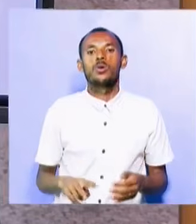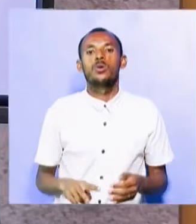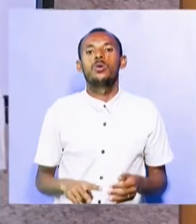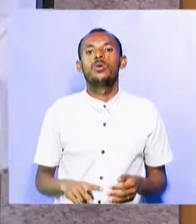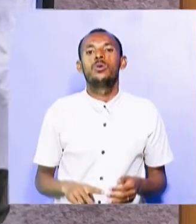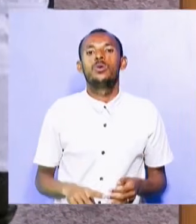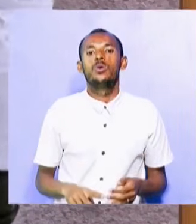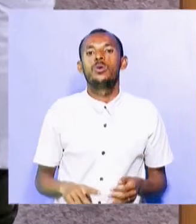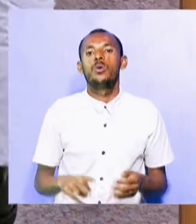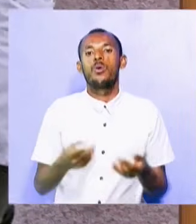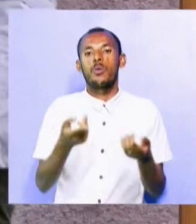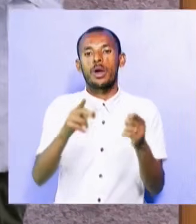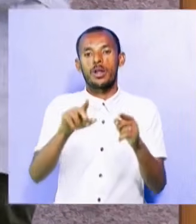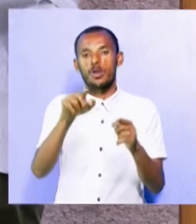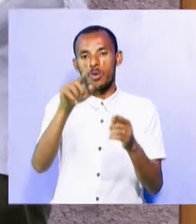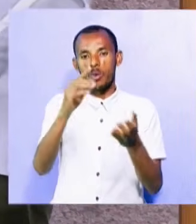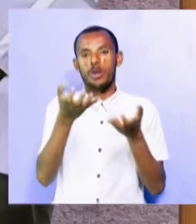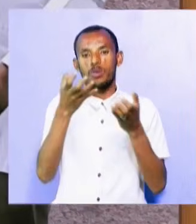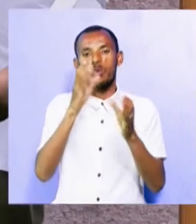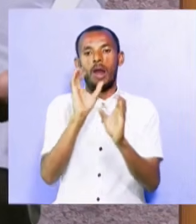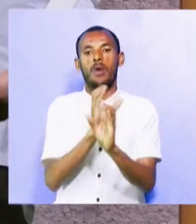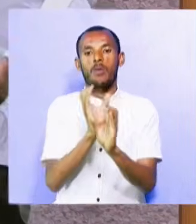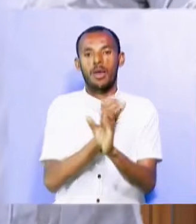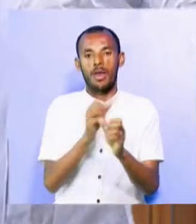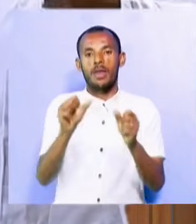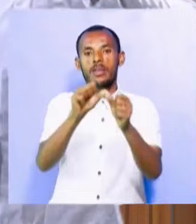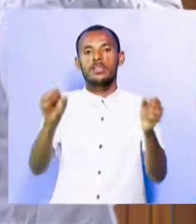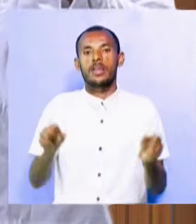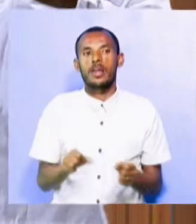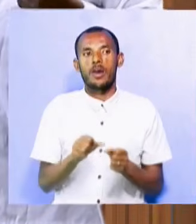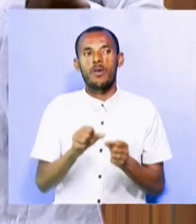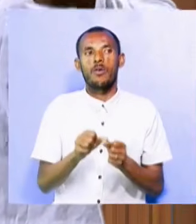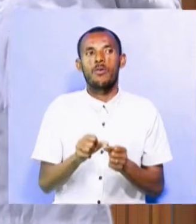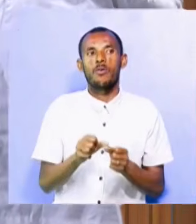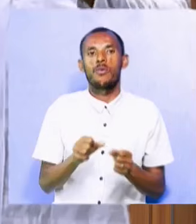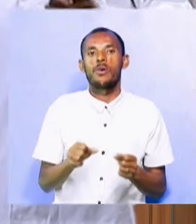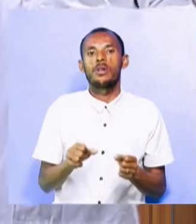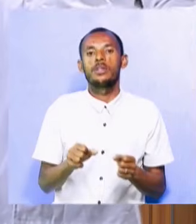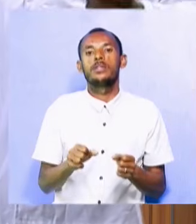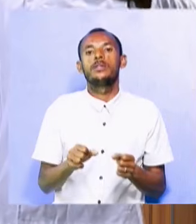square whenever you want to calculate the area of a certain